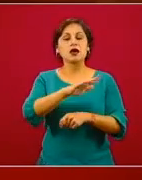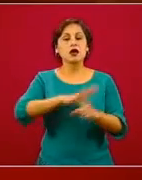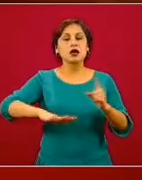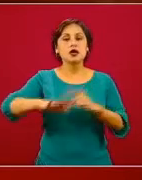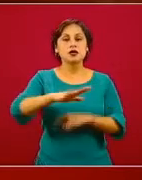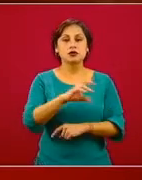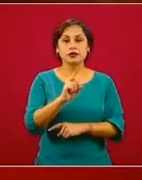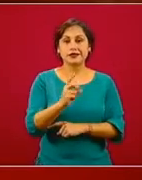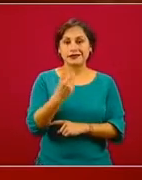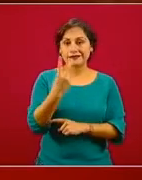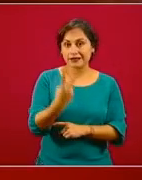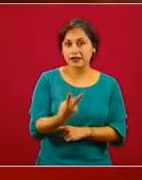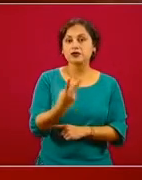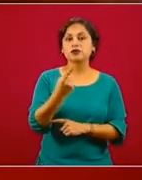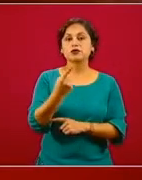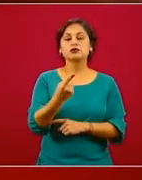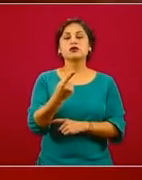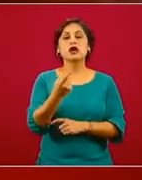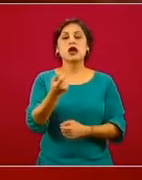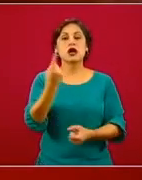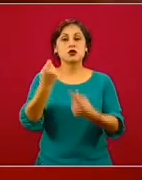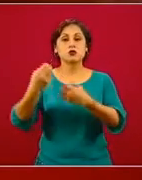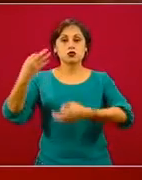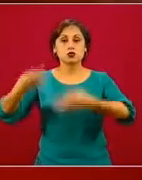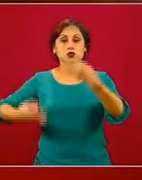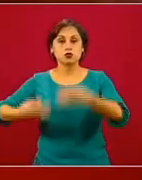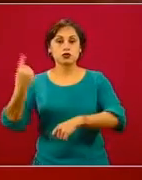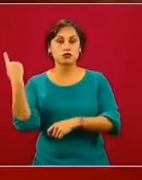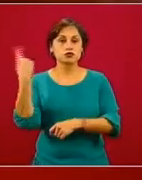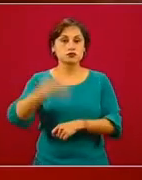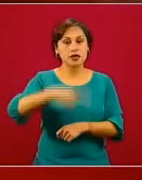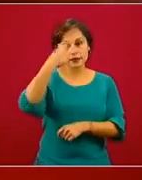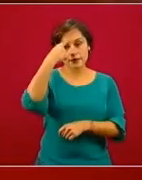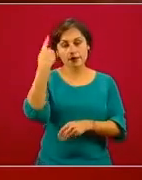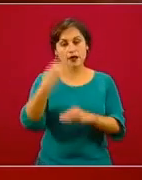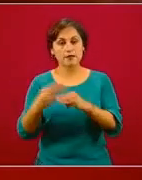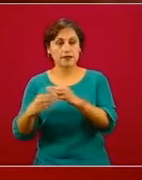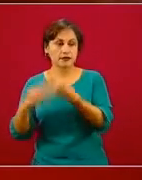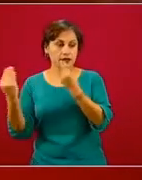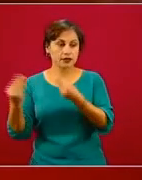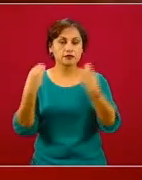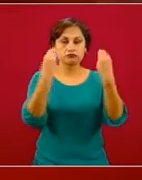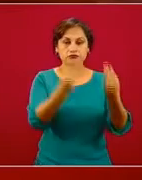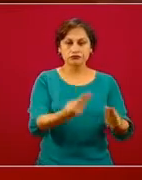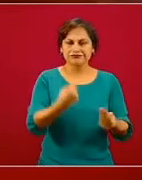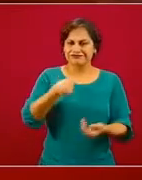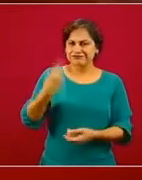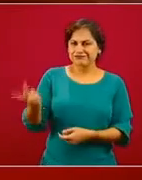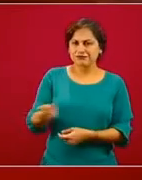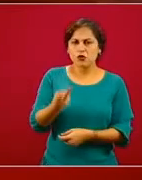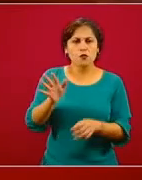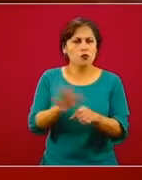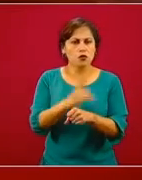the proper PPE, because some of them have had to present